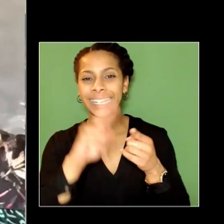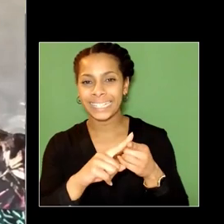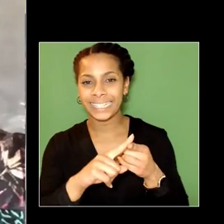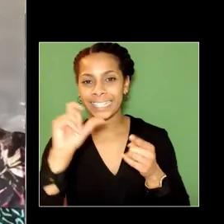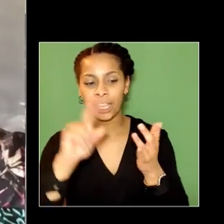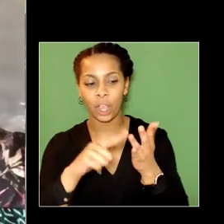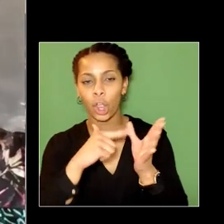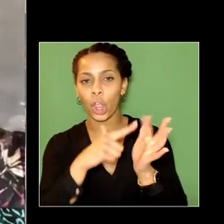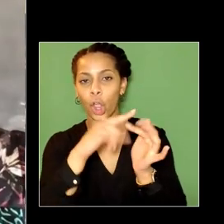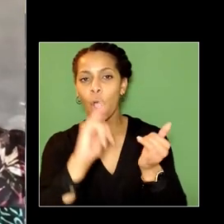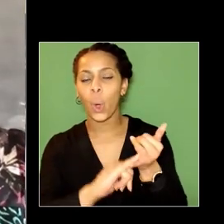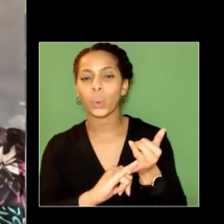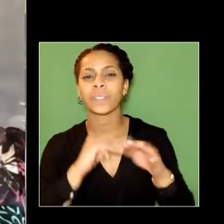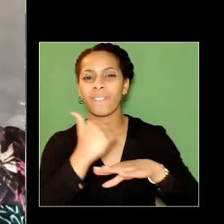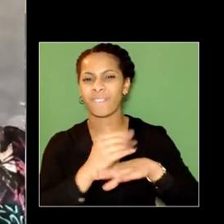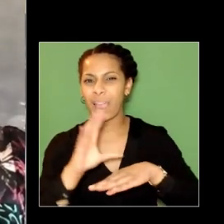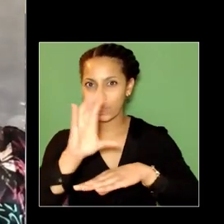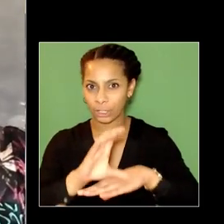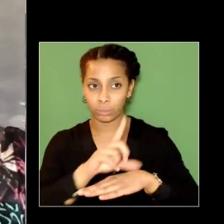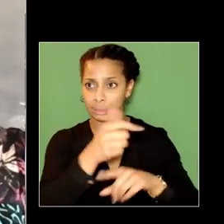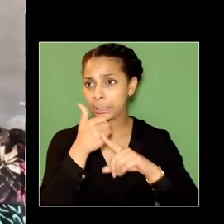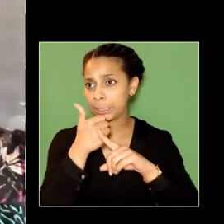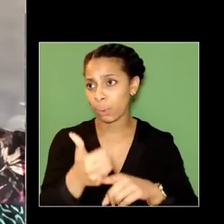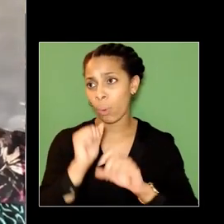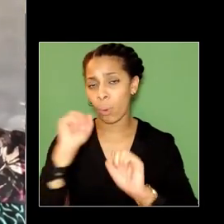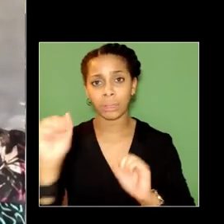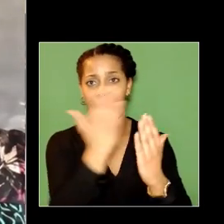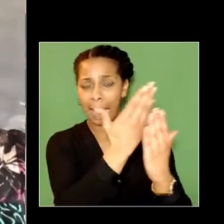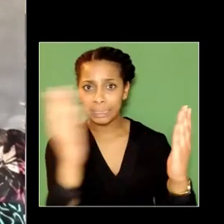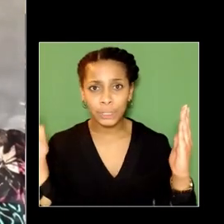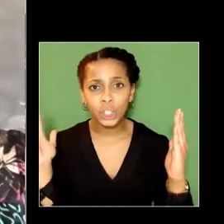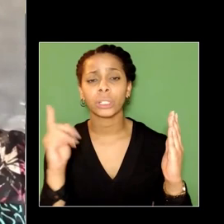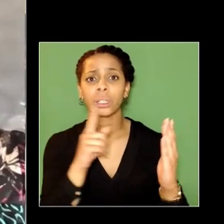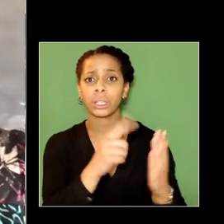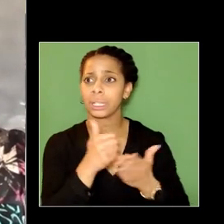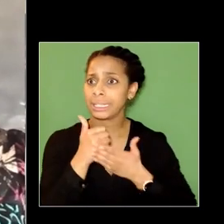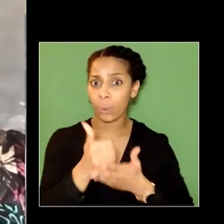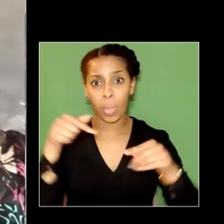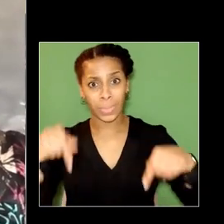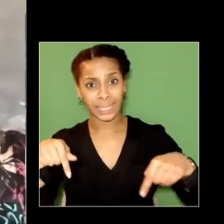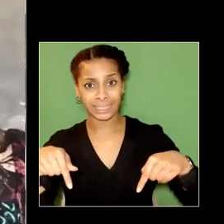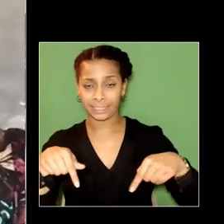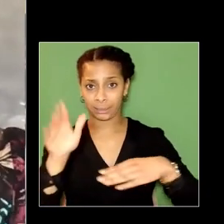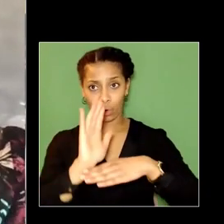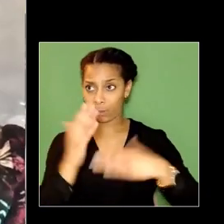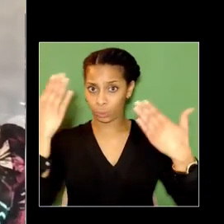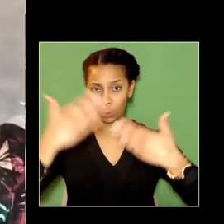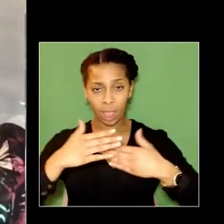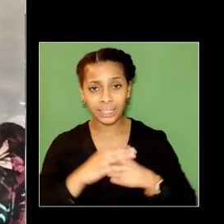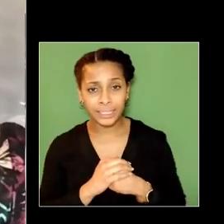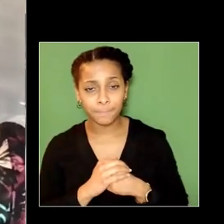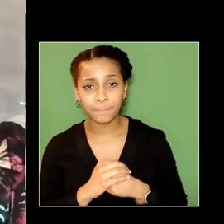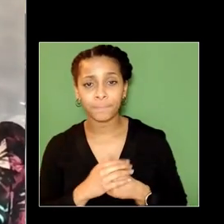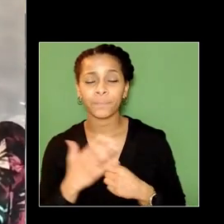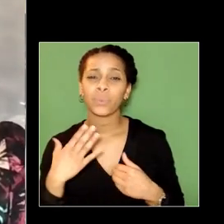Lynette's exhibition and its accompanying programme, like the conversation this evening. I also want to thank our